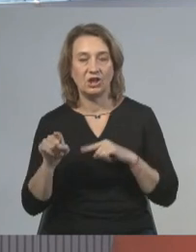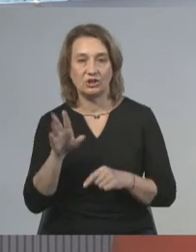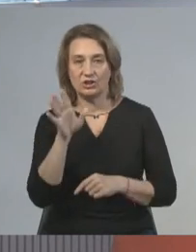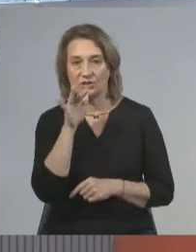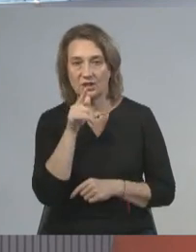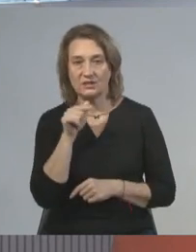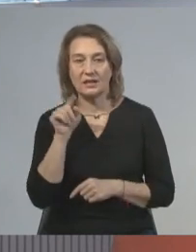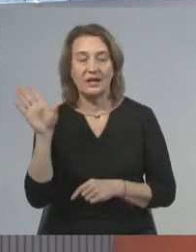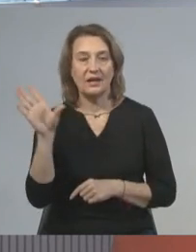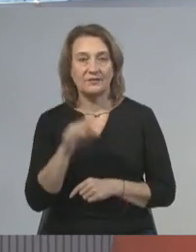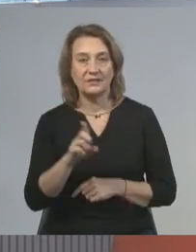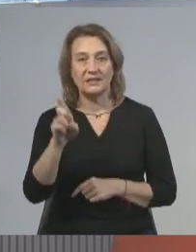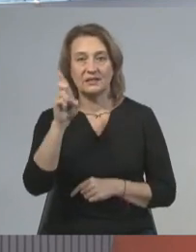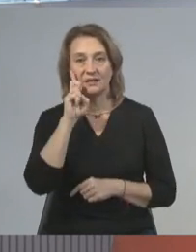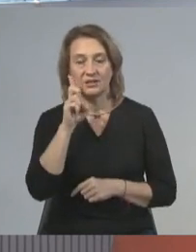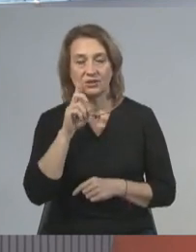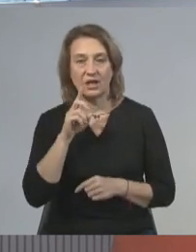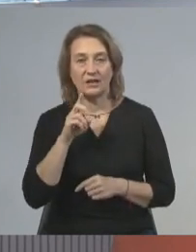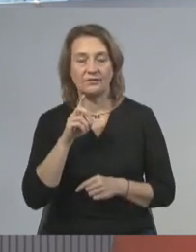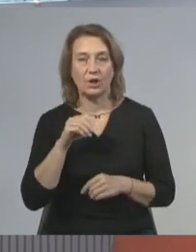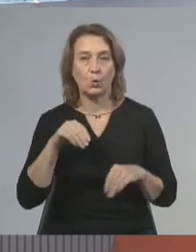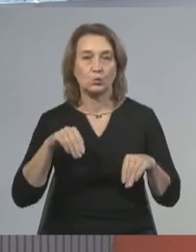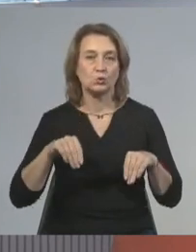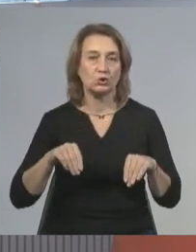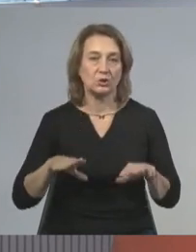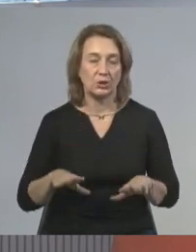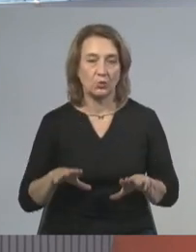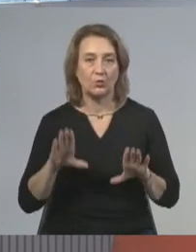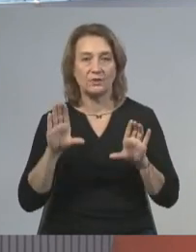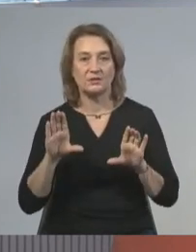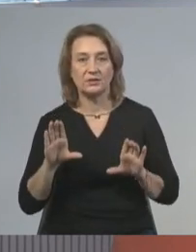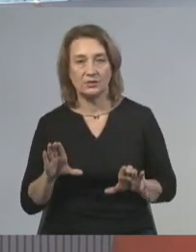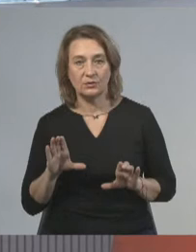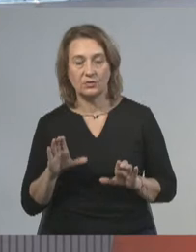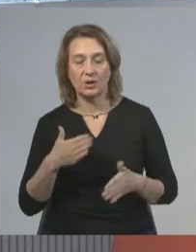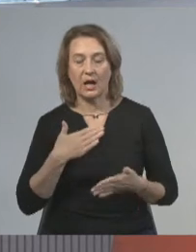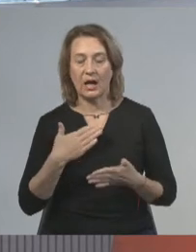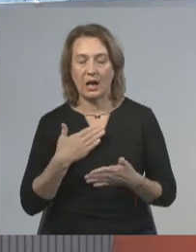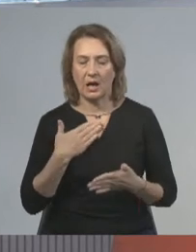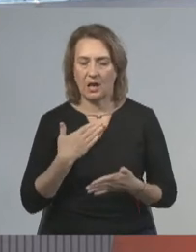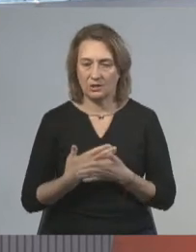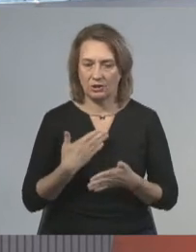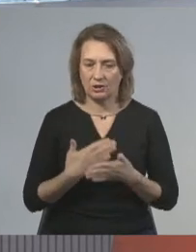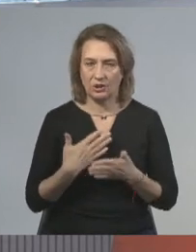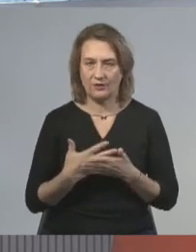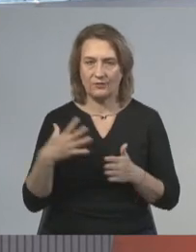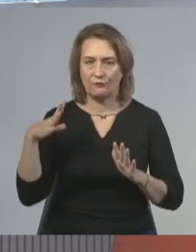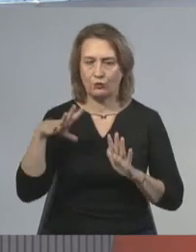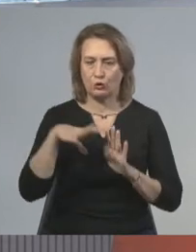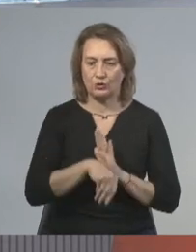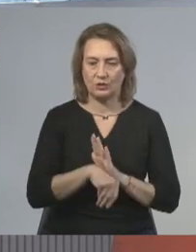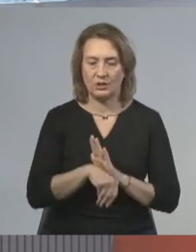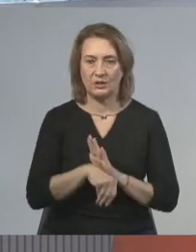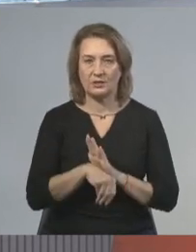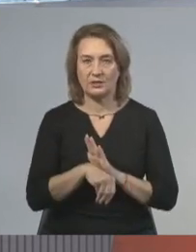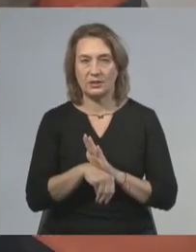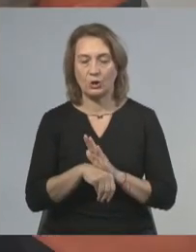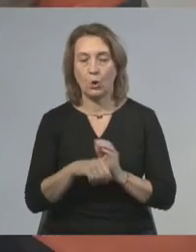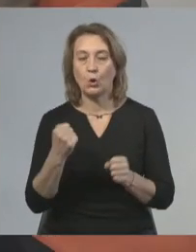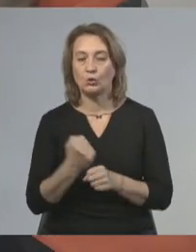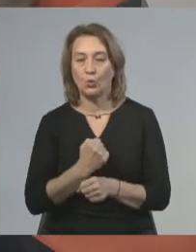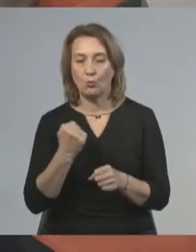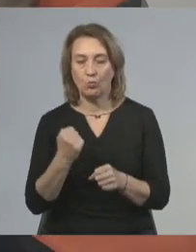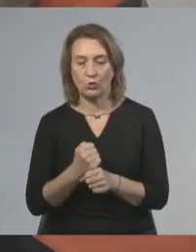must be postponed today all state institutions are actively have actively joined to the